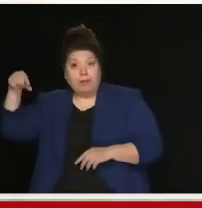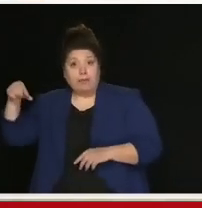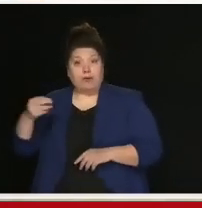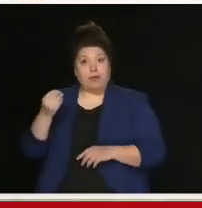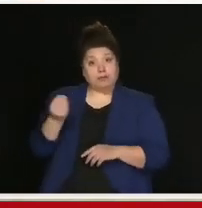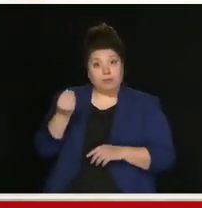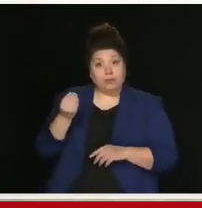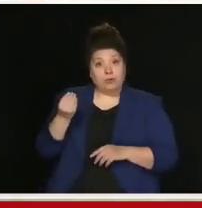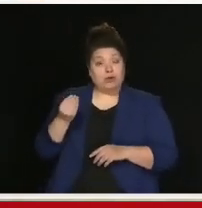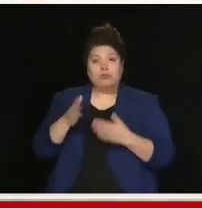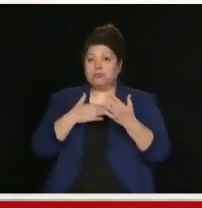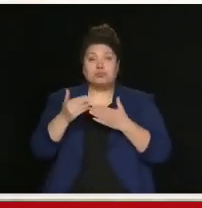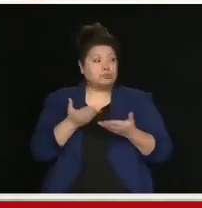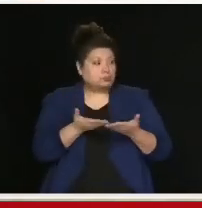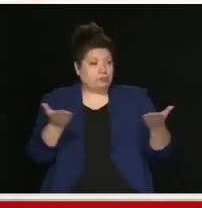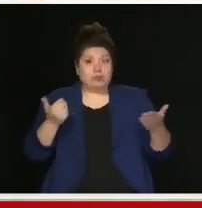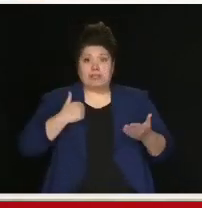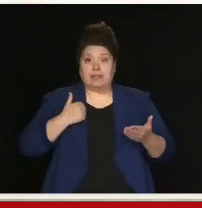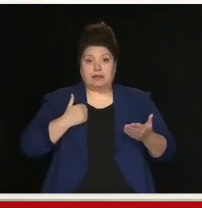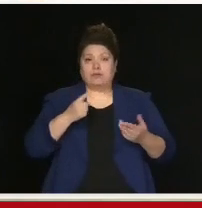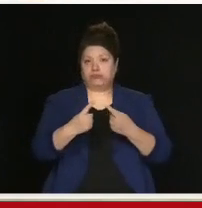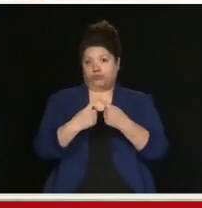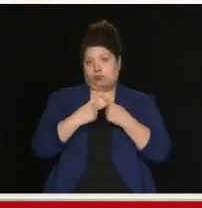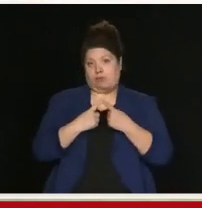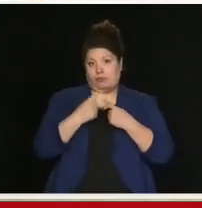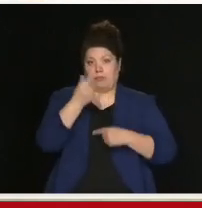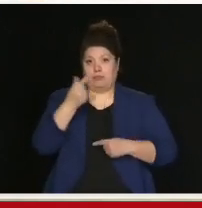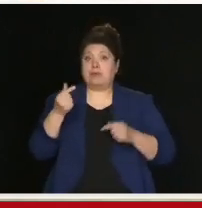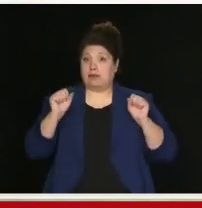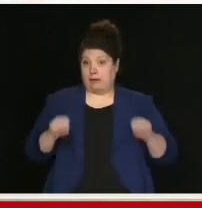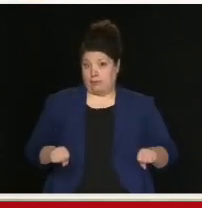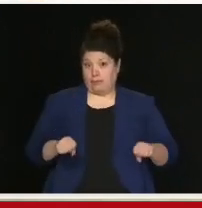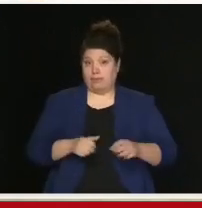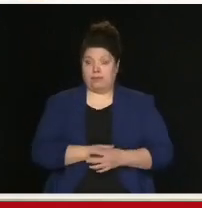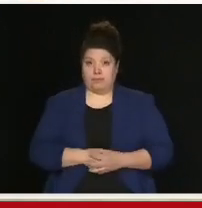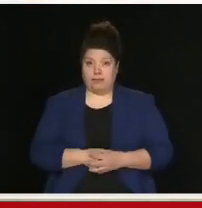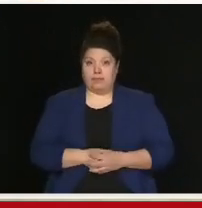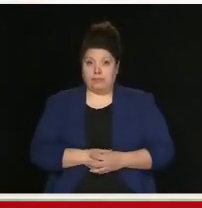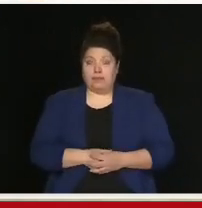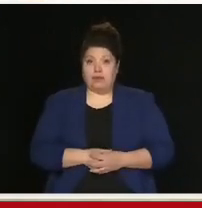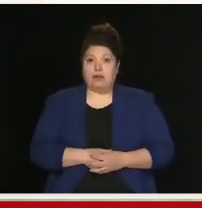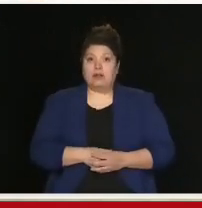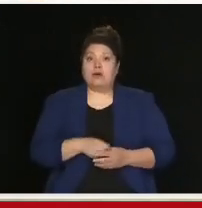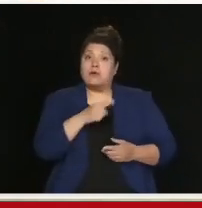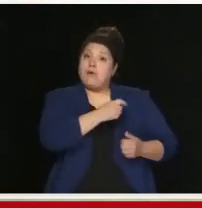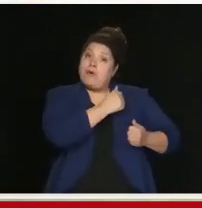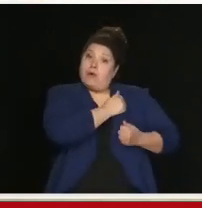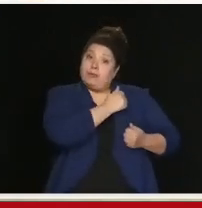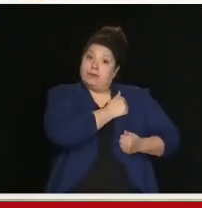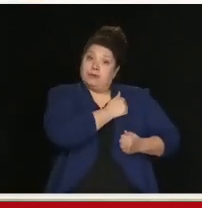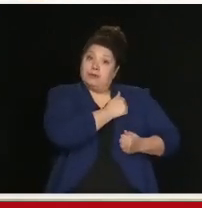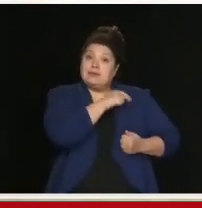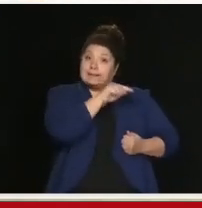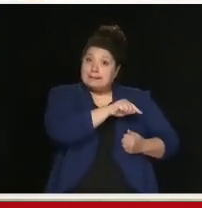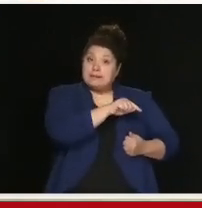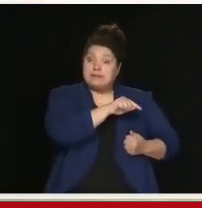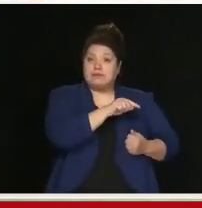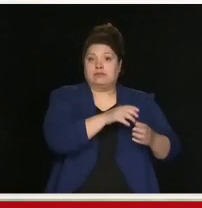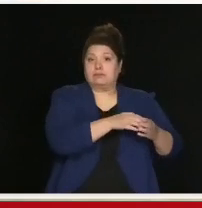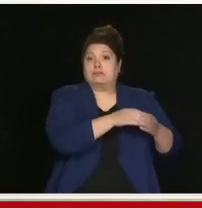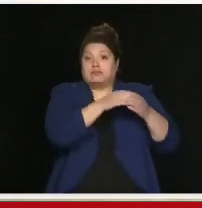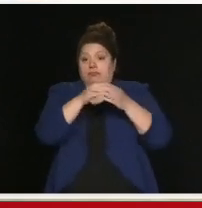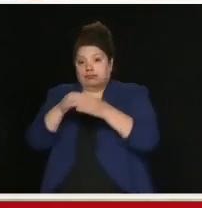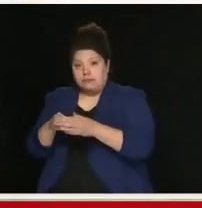and all Canadians can count on us during this crisis. We are deploying the army to give